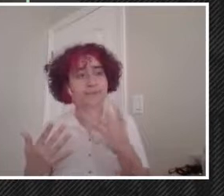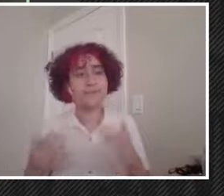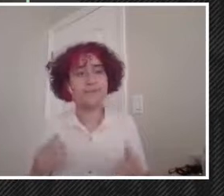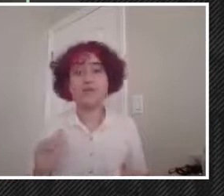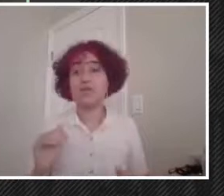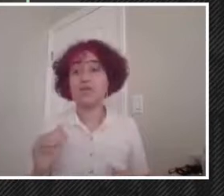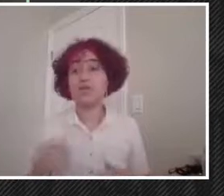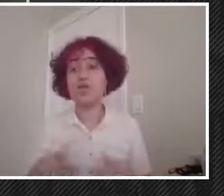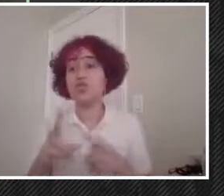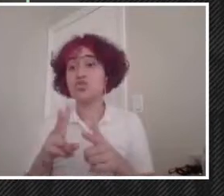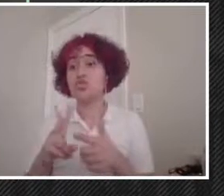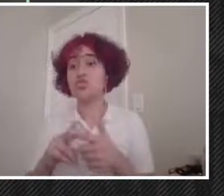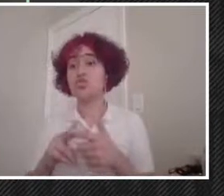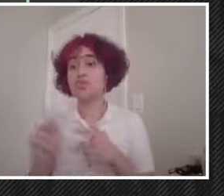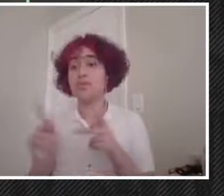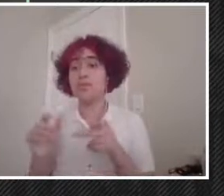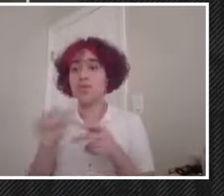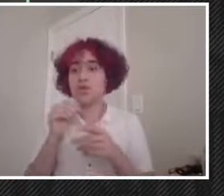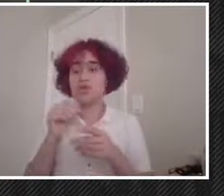But